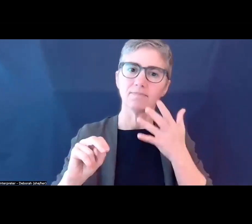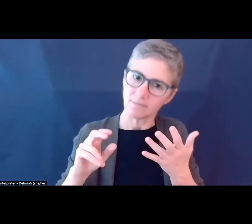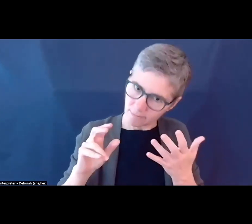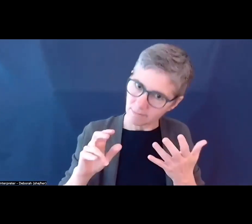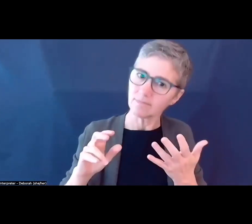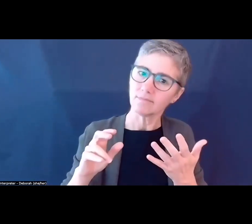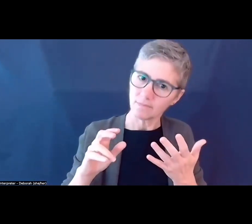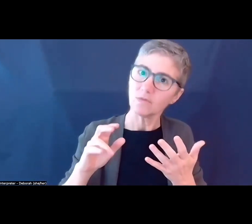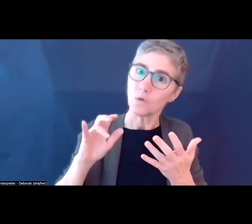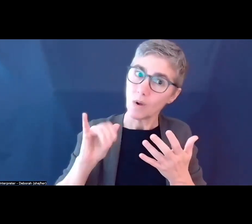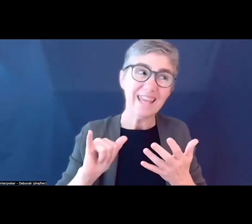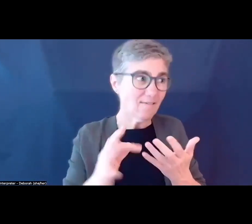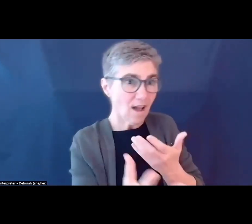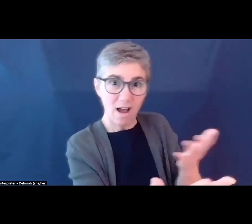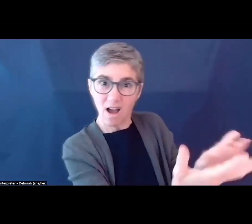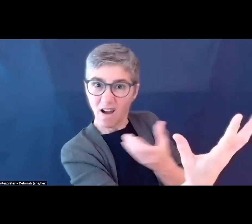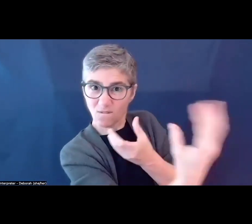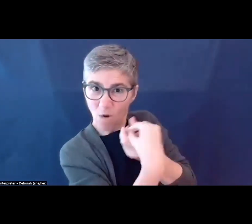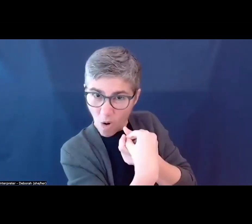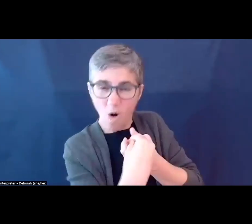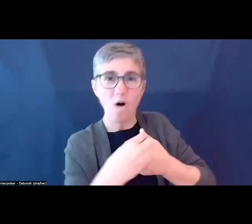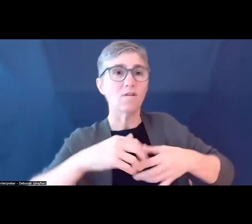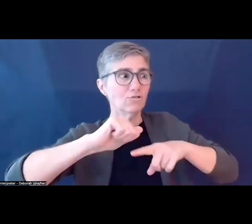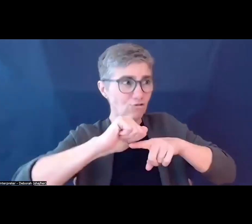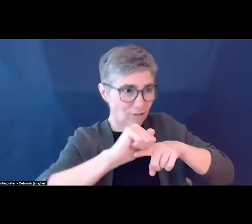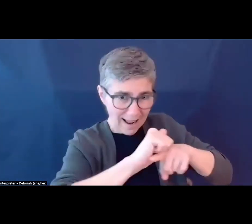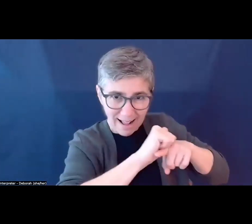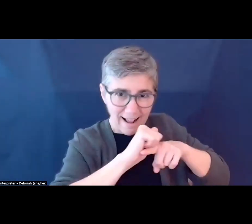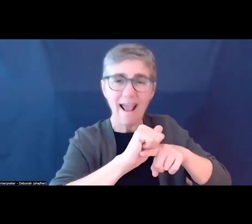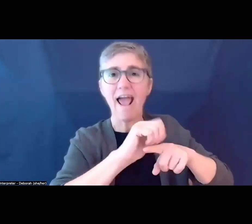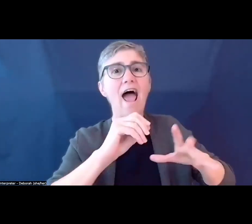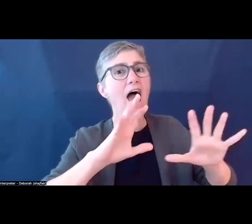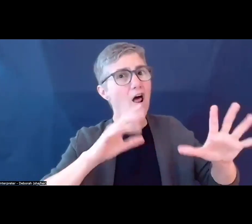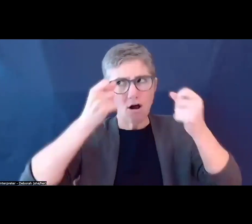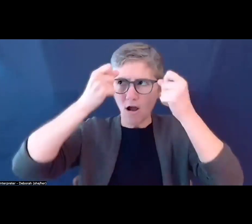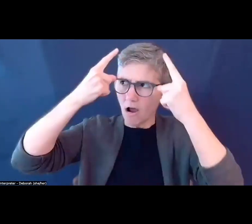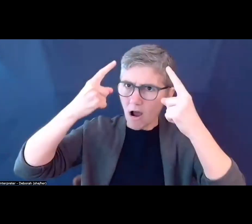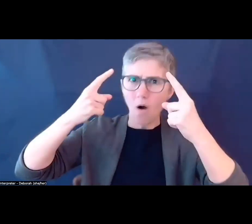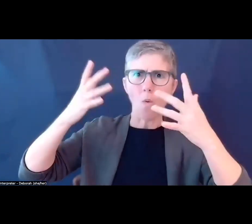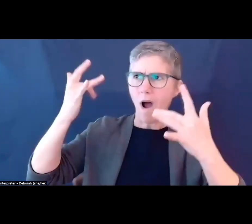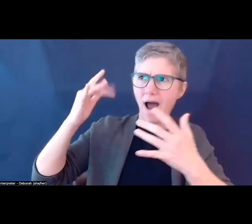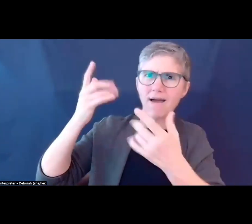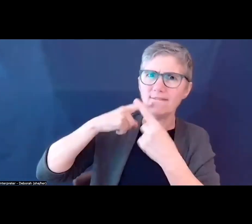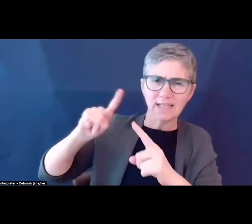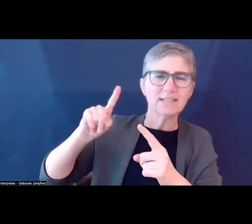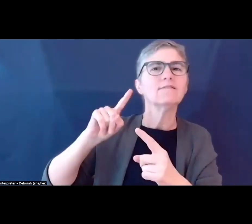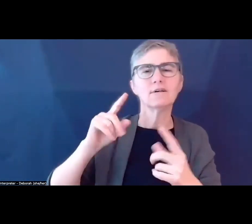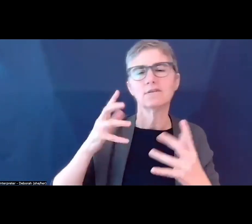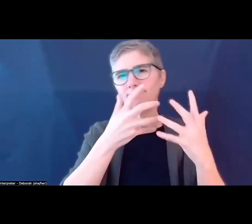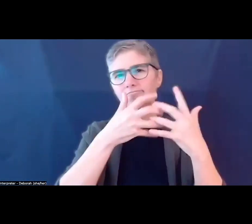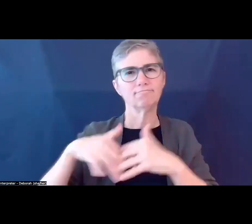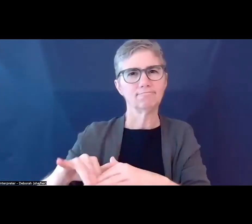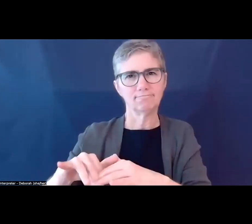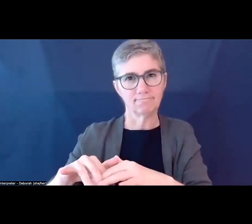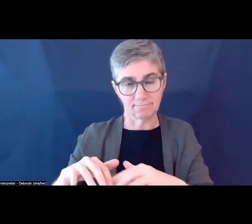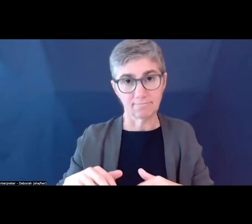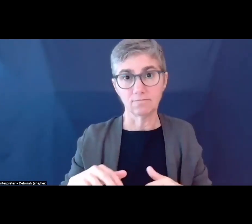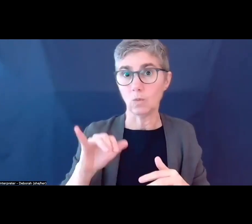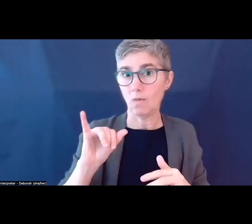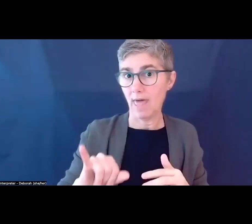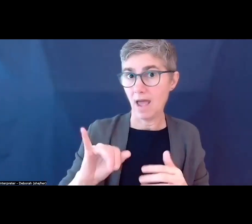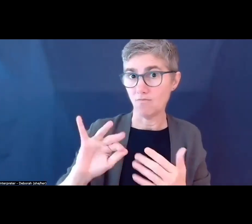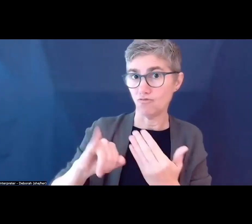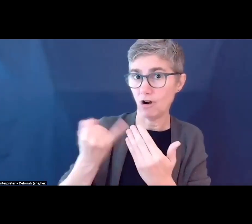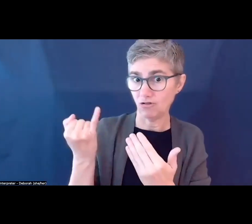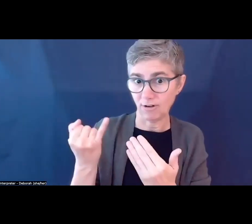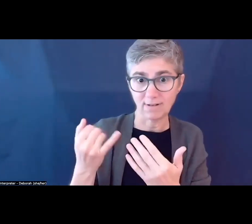and the results will come in place. And so what we found out was that staff felt supported by this pilot project.